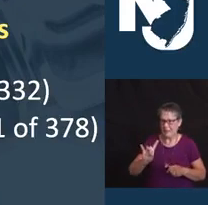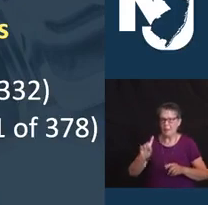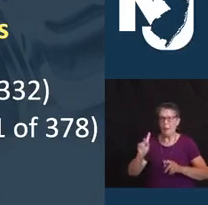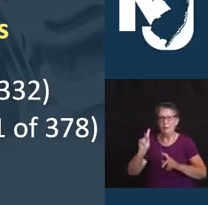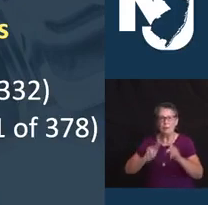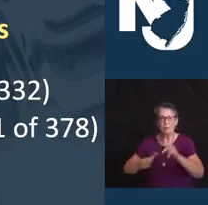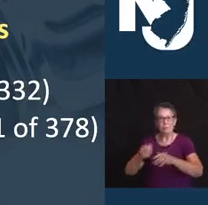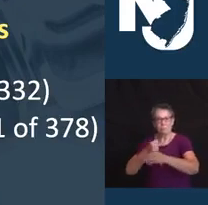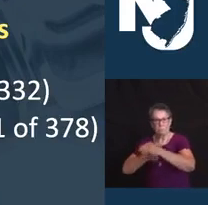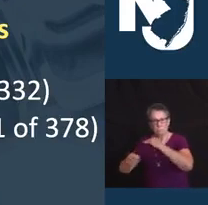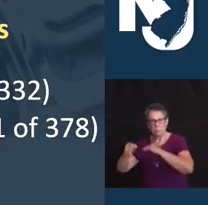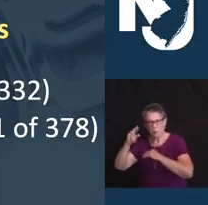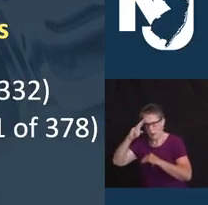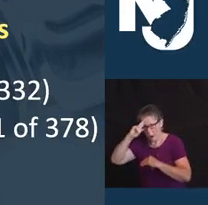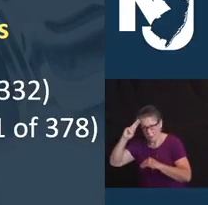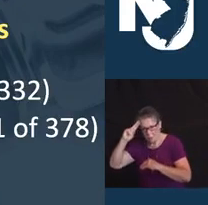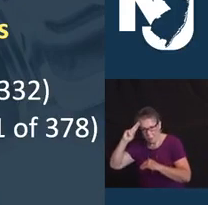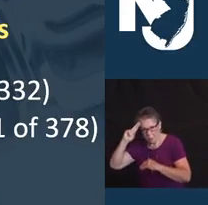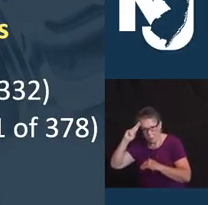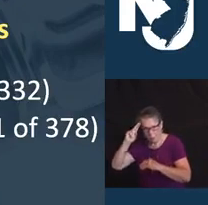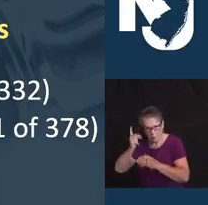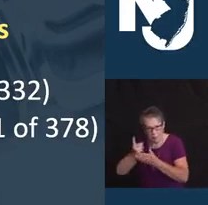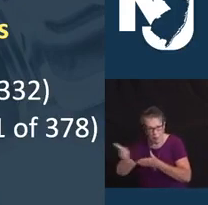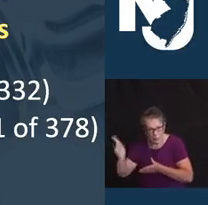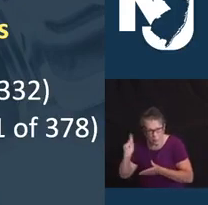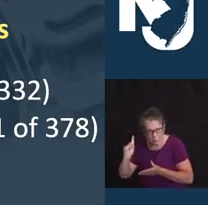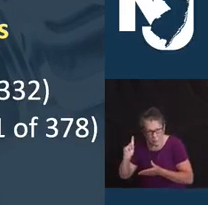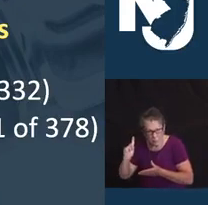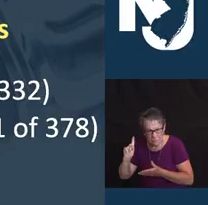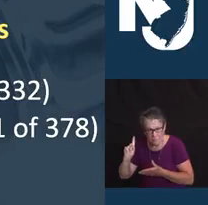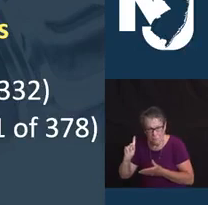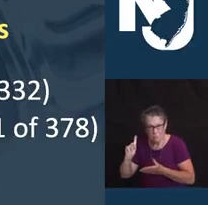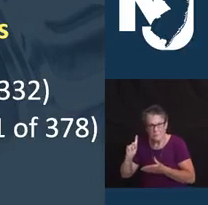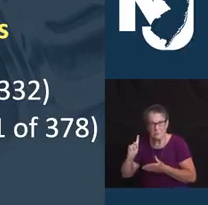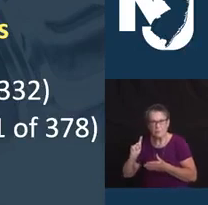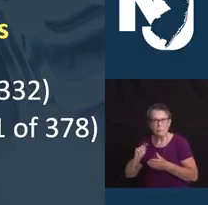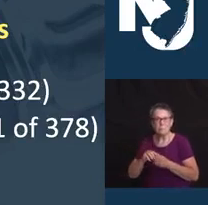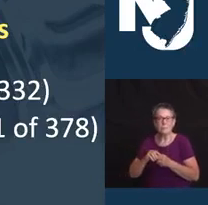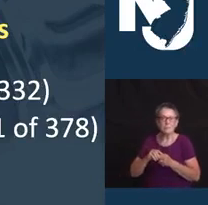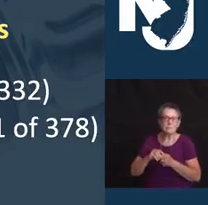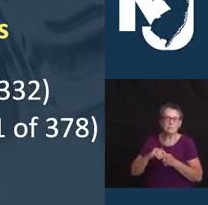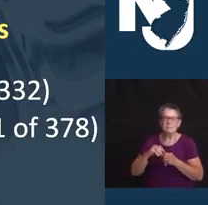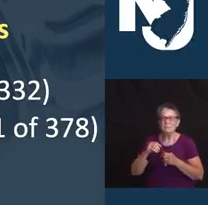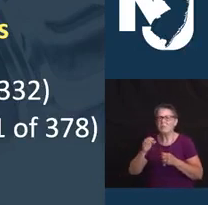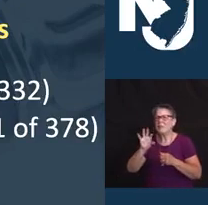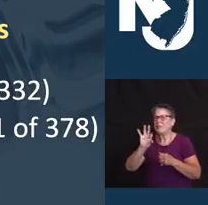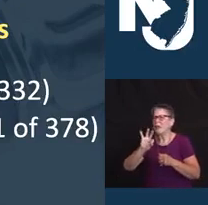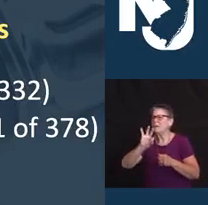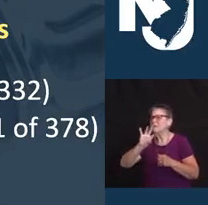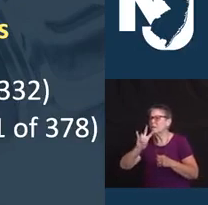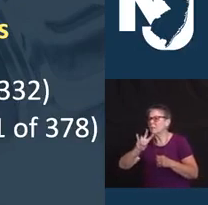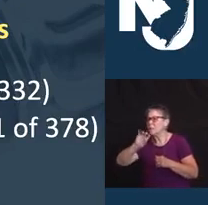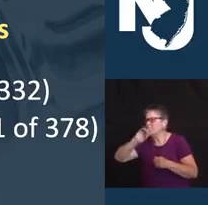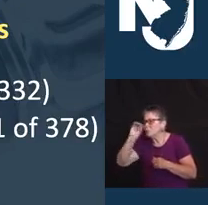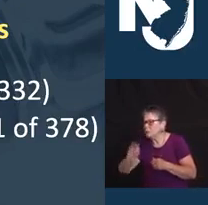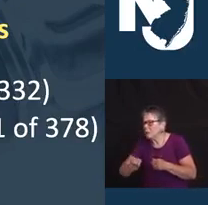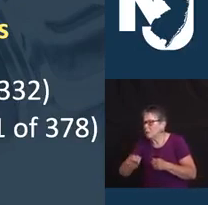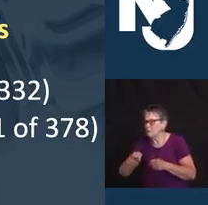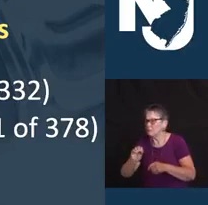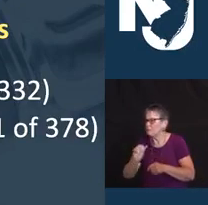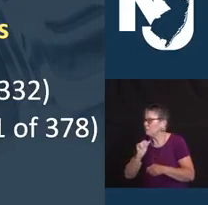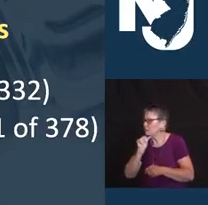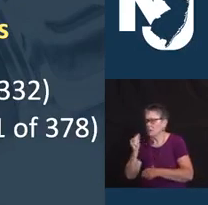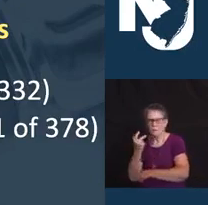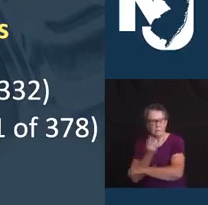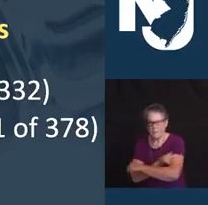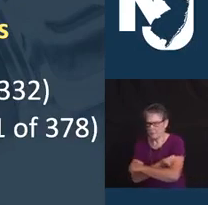week, 97%, or 367 out of 378, were people who were either, again, unvaccinated or not